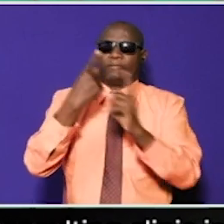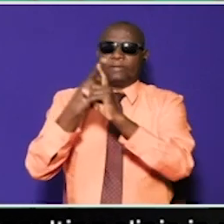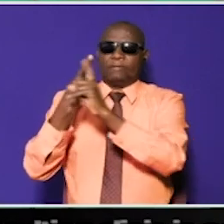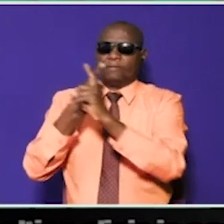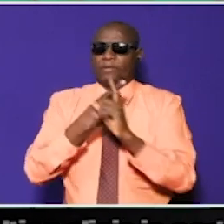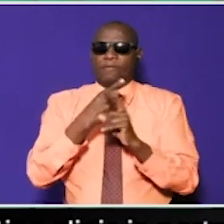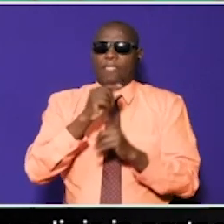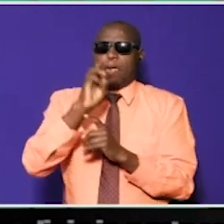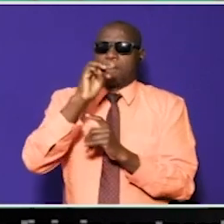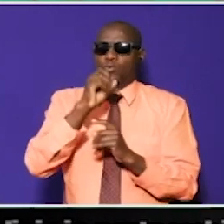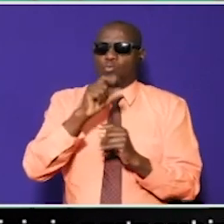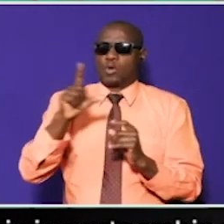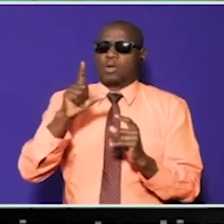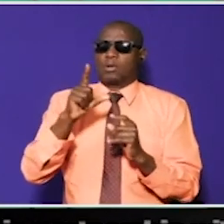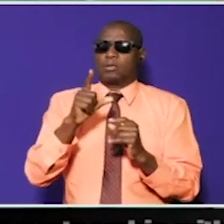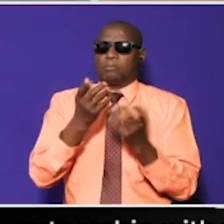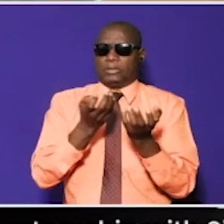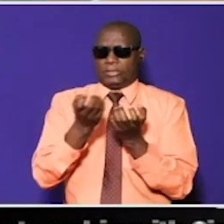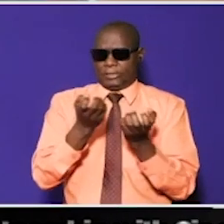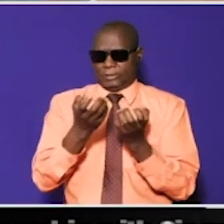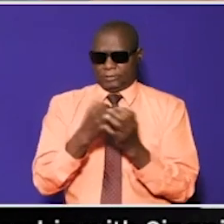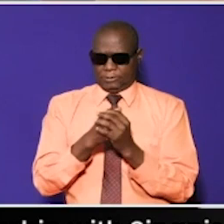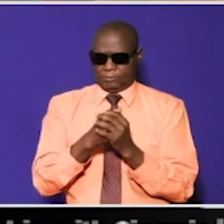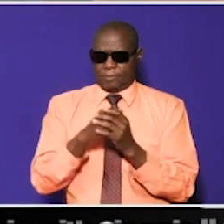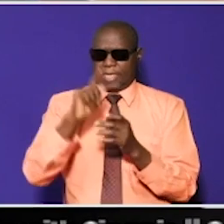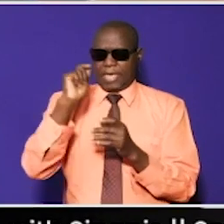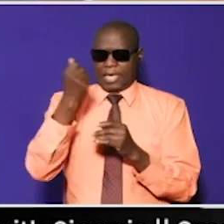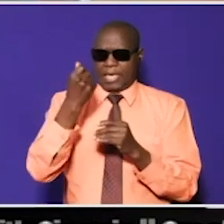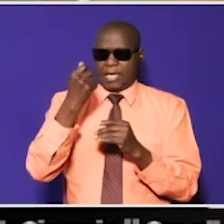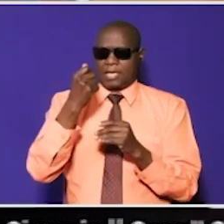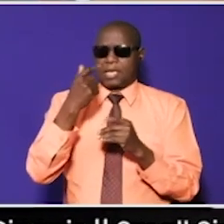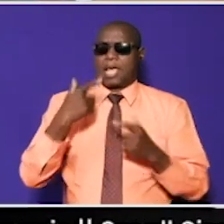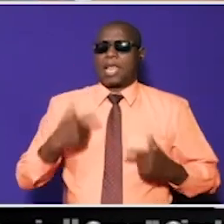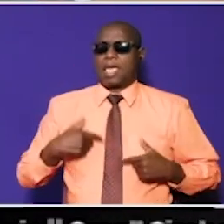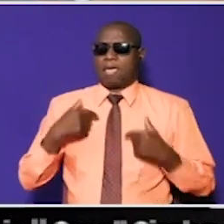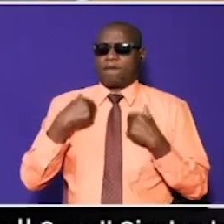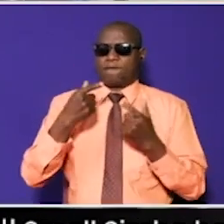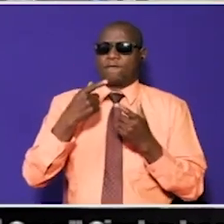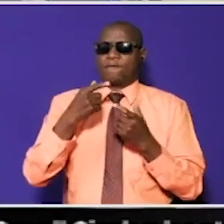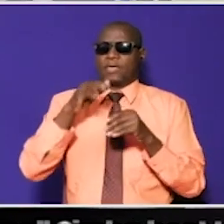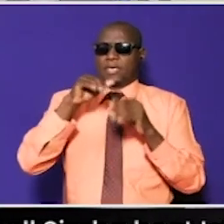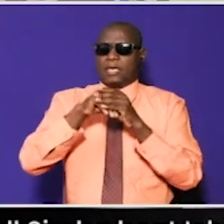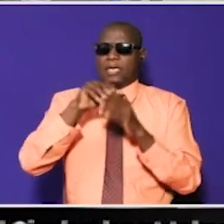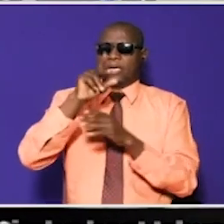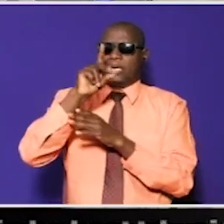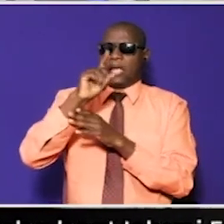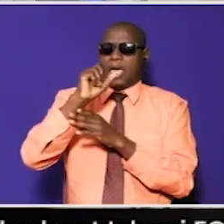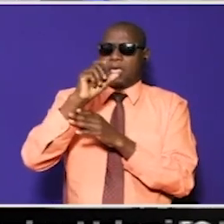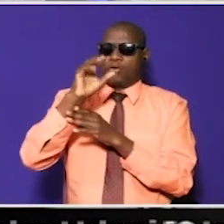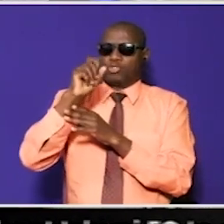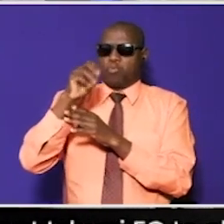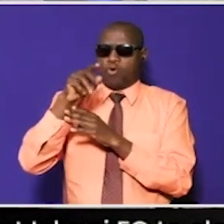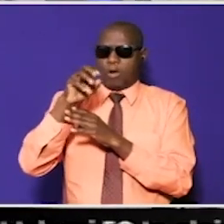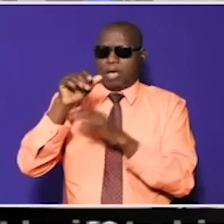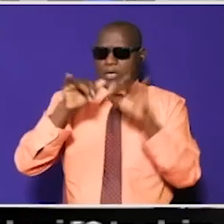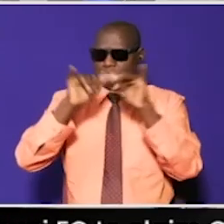manual transactions. Kenyans living in the diaspora are among the anticipated beneficiaries of the DAO CSD platform,